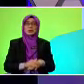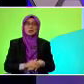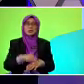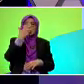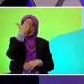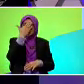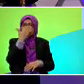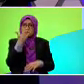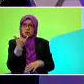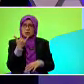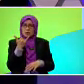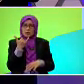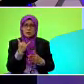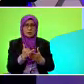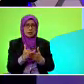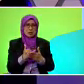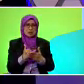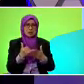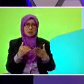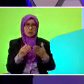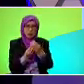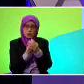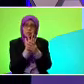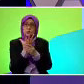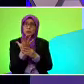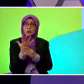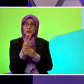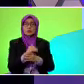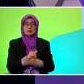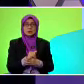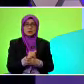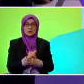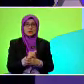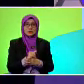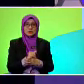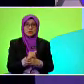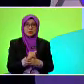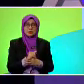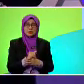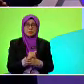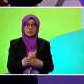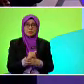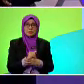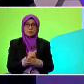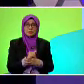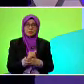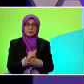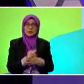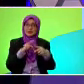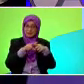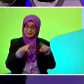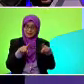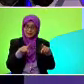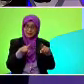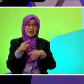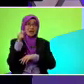these microorganisms grow? Wait, I thought microorganisms cannot be seen with our naked eyes. So how come